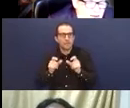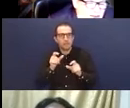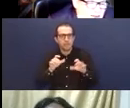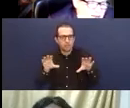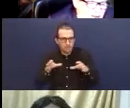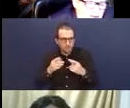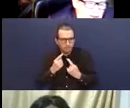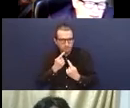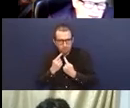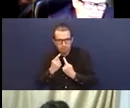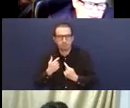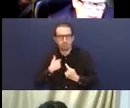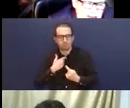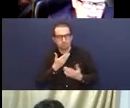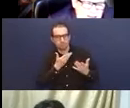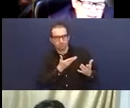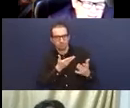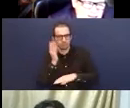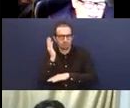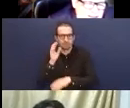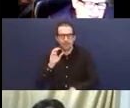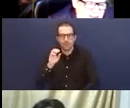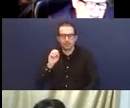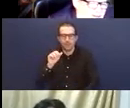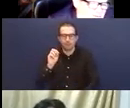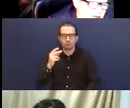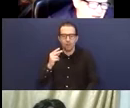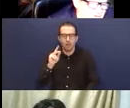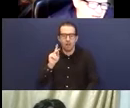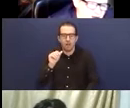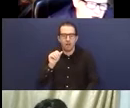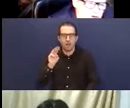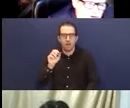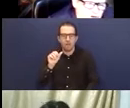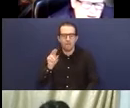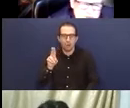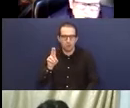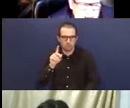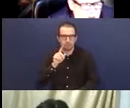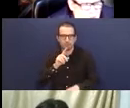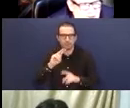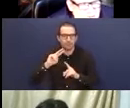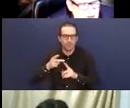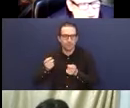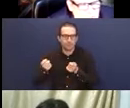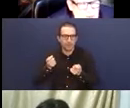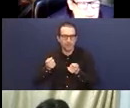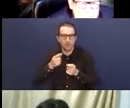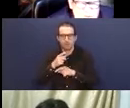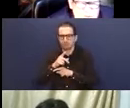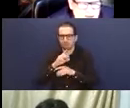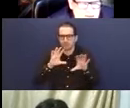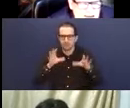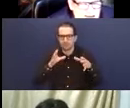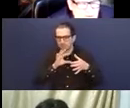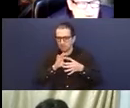minute. The subject today is disability and data, and we're trying to drill down a bit to make sure people have a